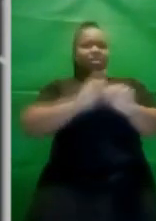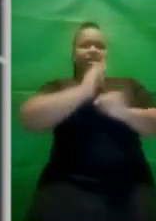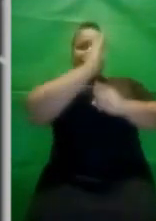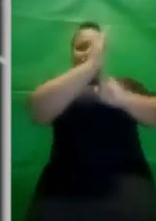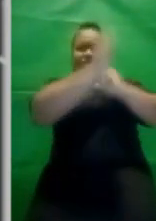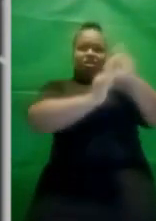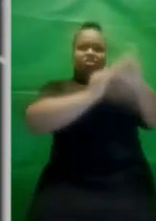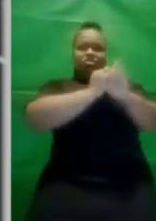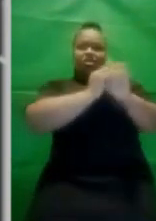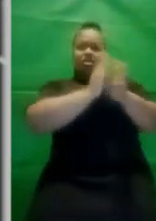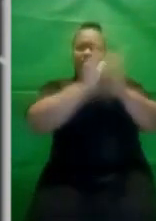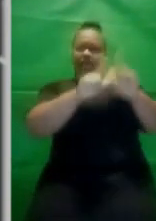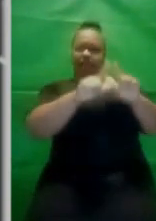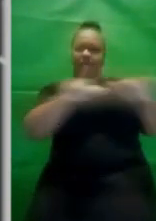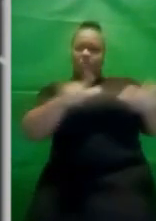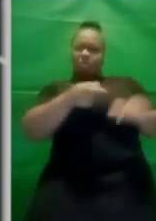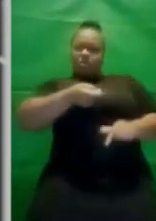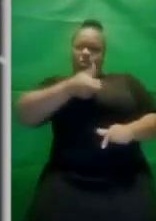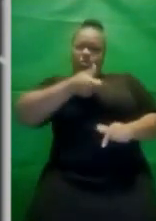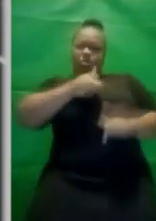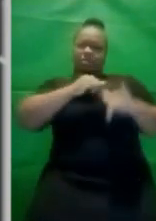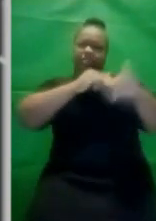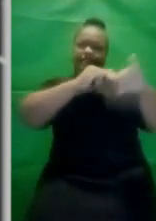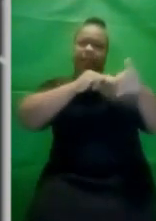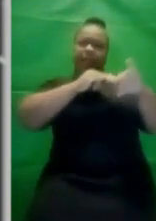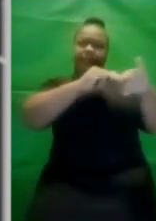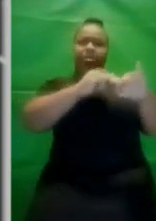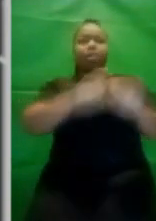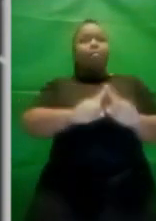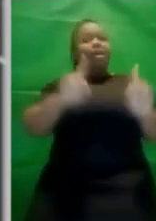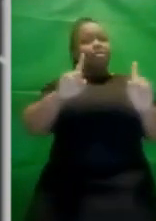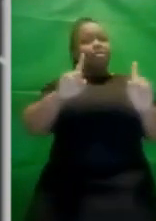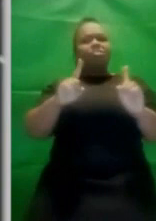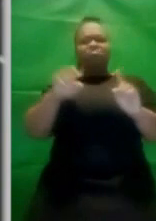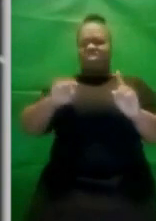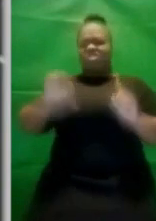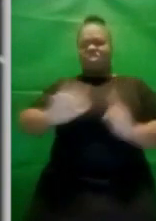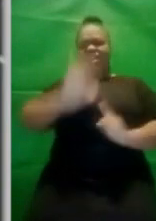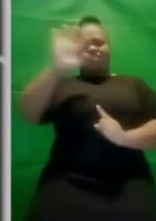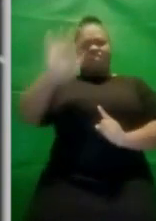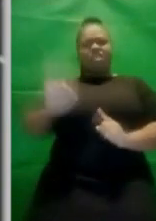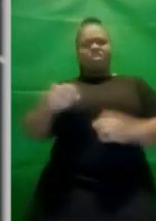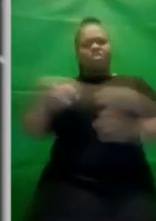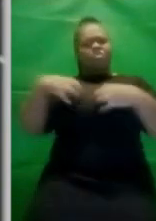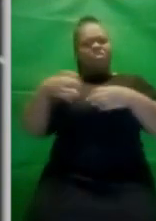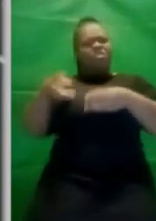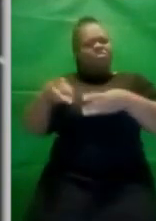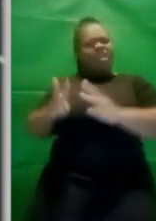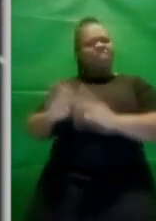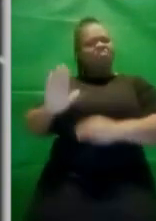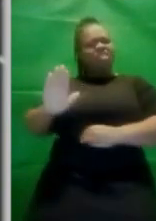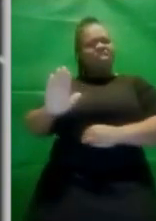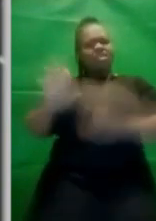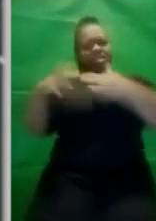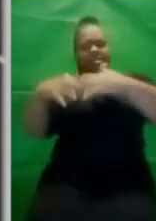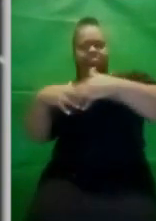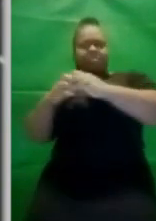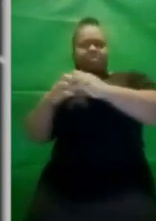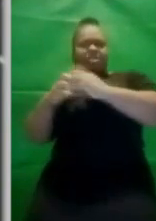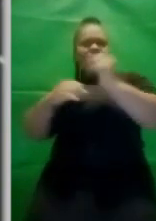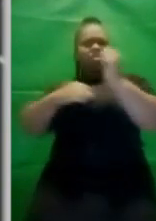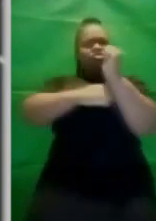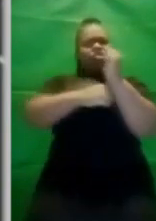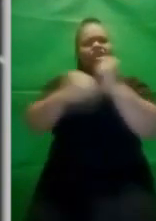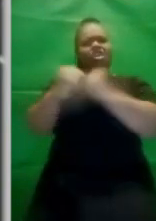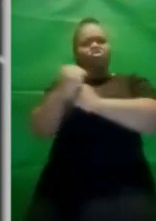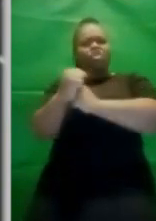But of course, we've got the nuanced differences in terms of the manner in which the formation of the letters,